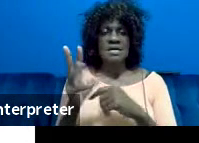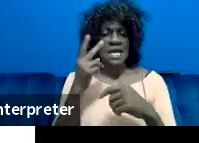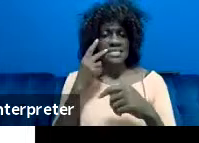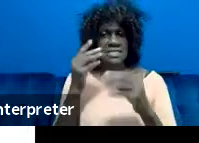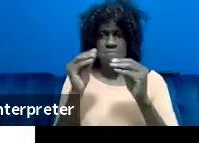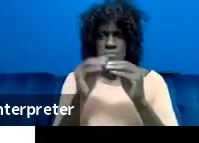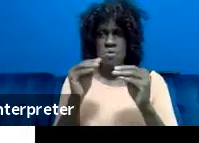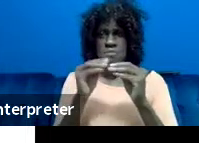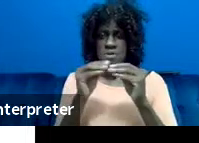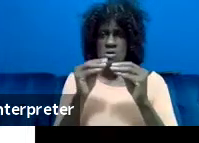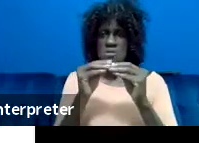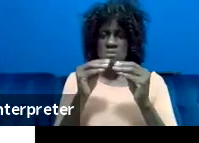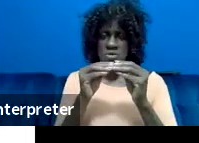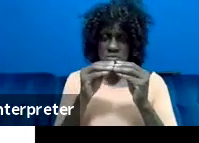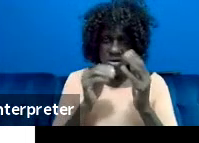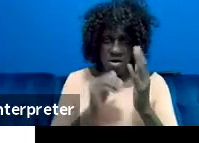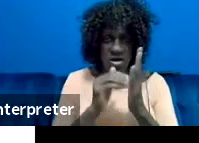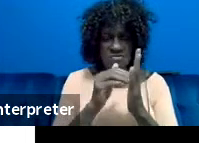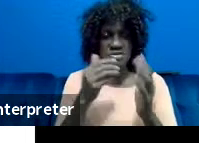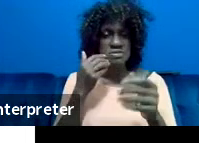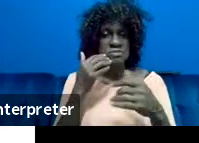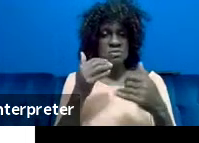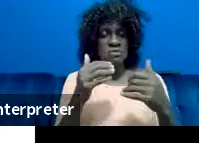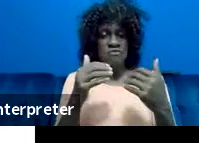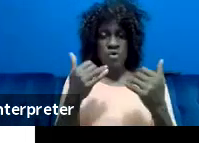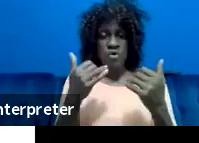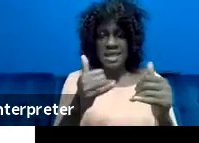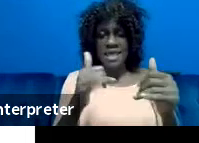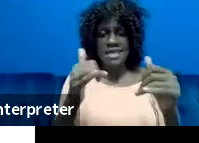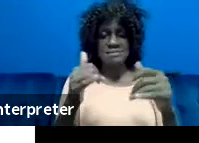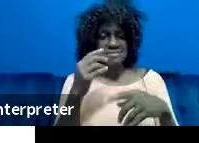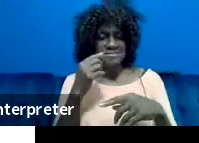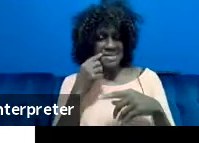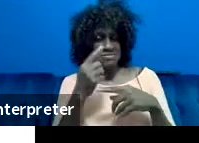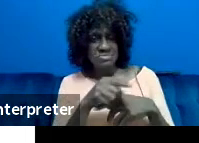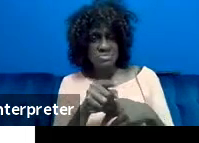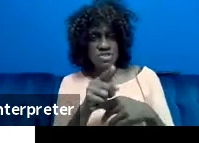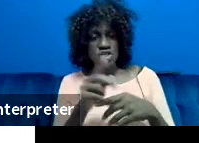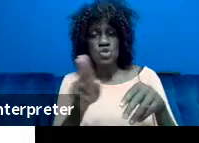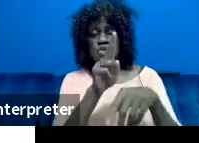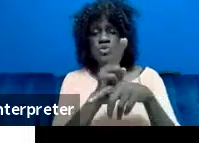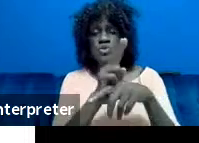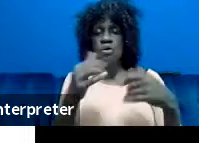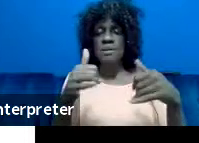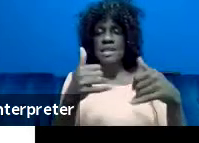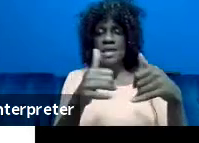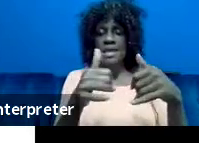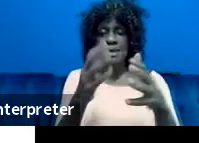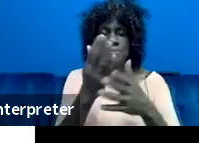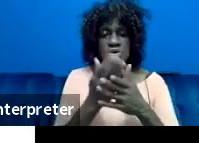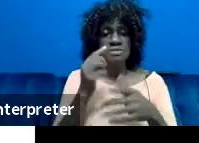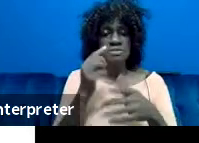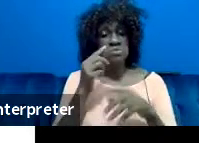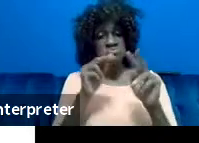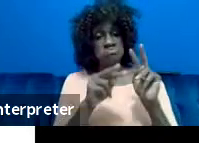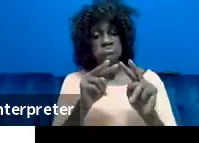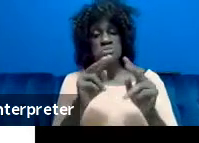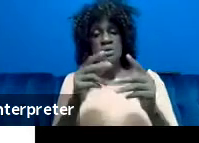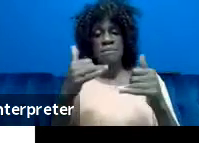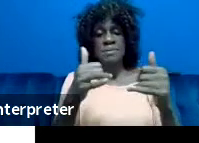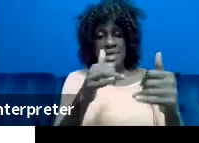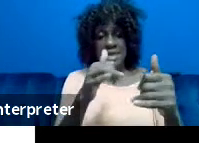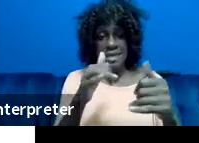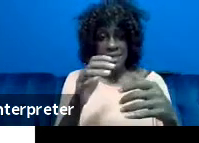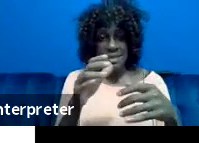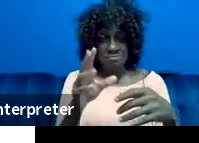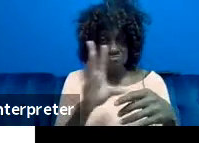is natural play features, or natural features being used as play components, and they would be considered a play component, right? We're